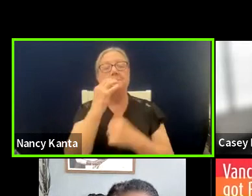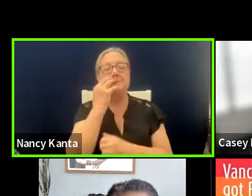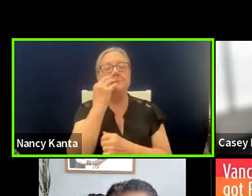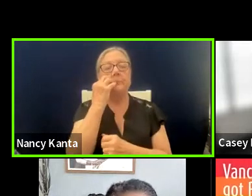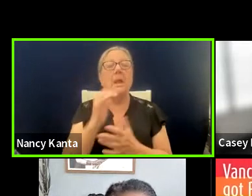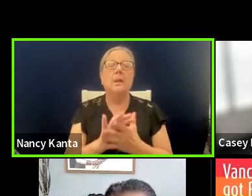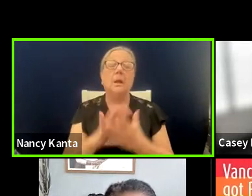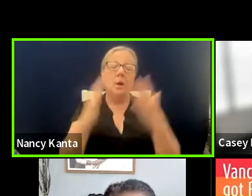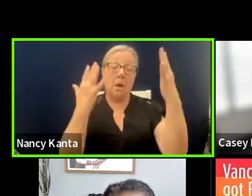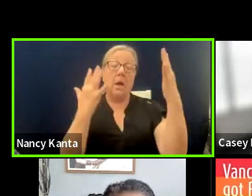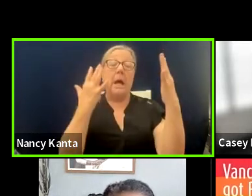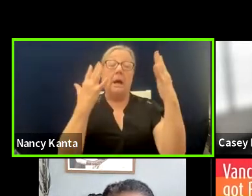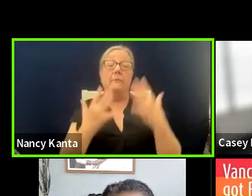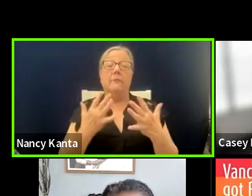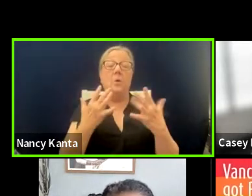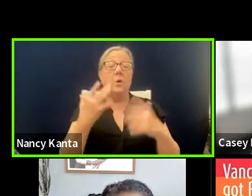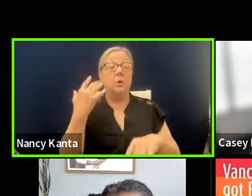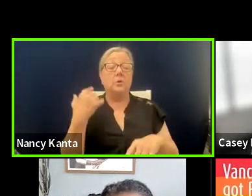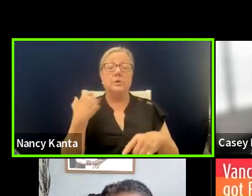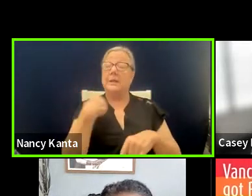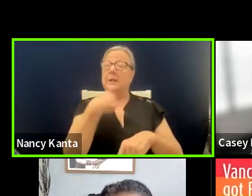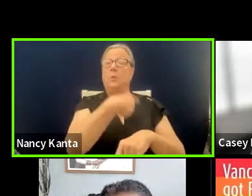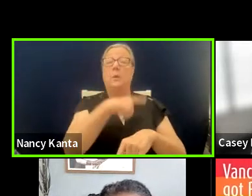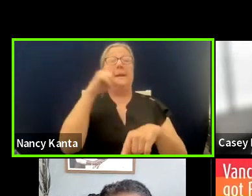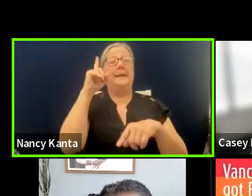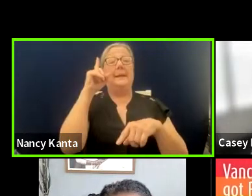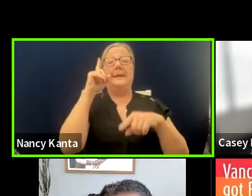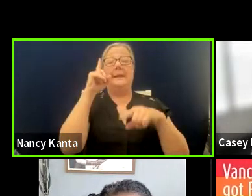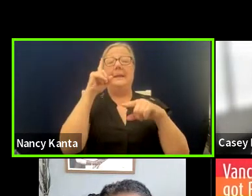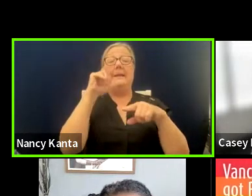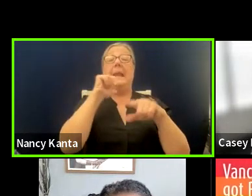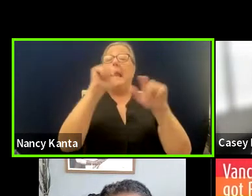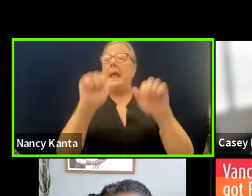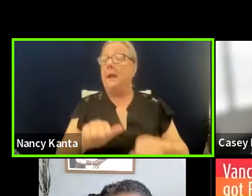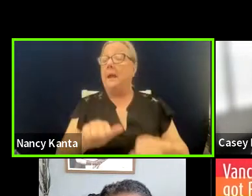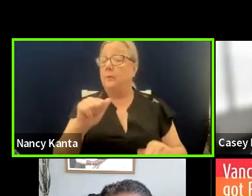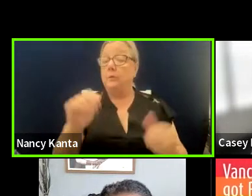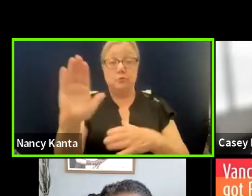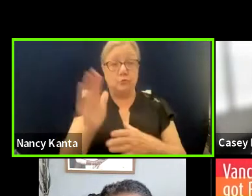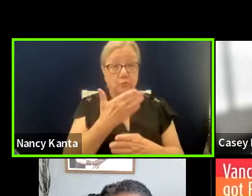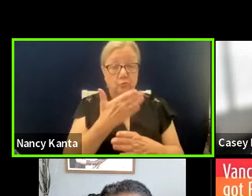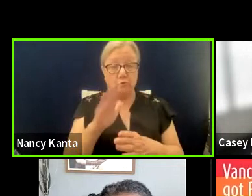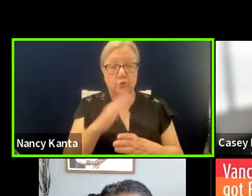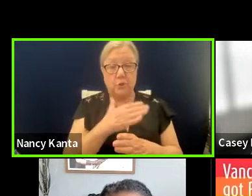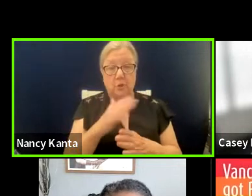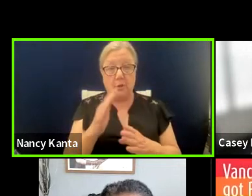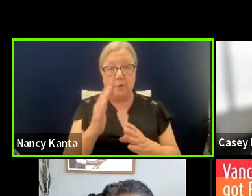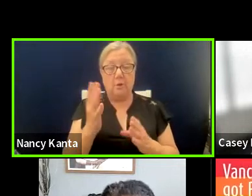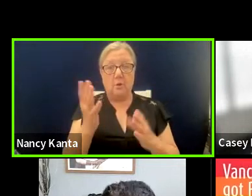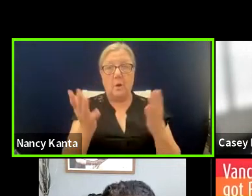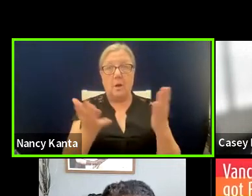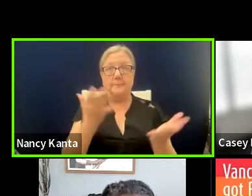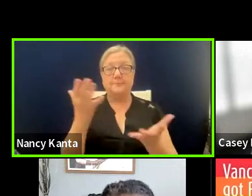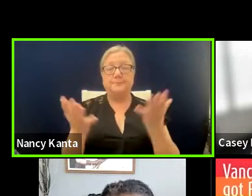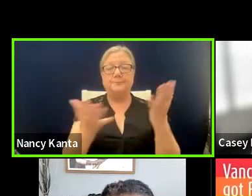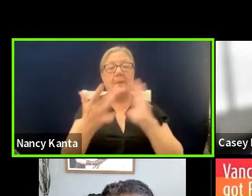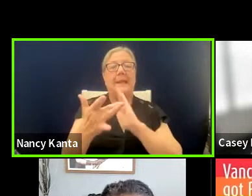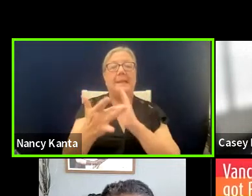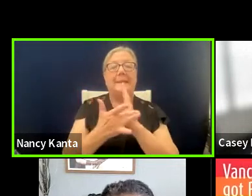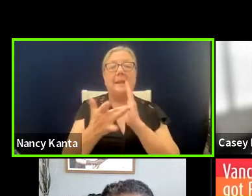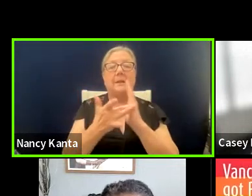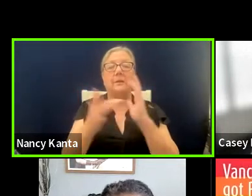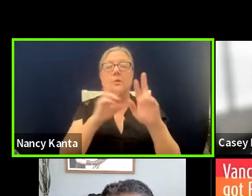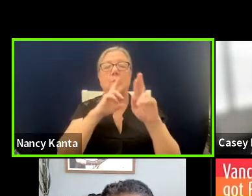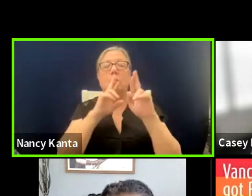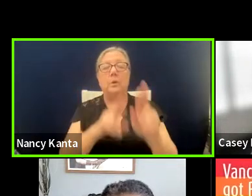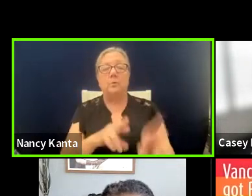unfortunately we aren't able to share with this group at this time is a technical report that's